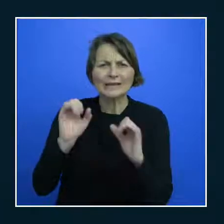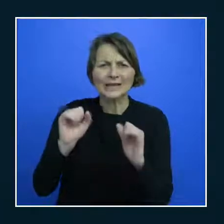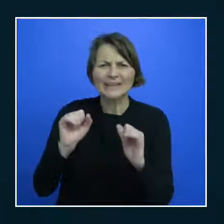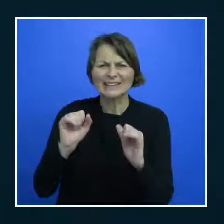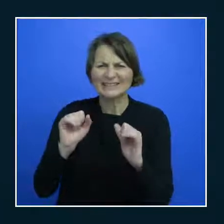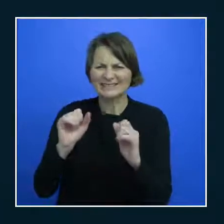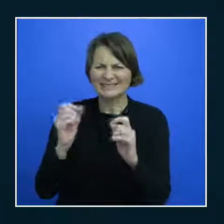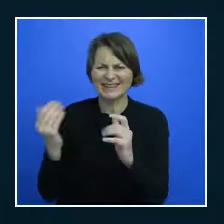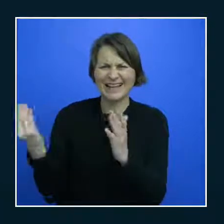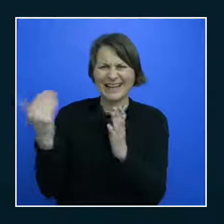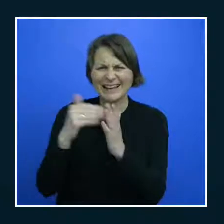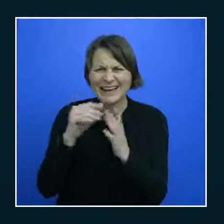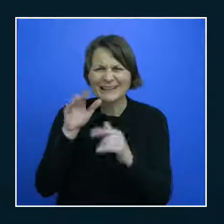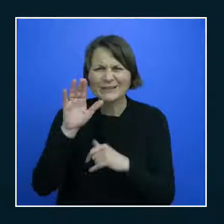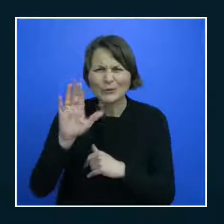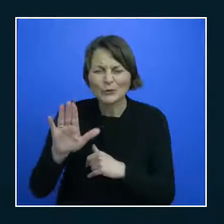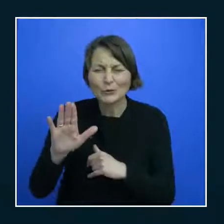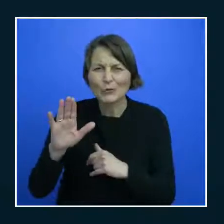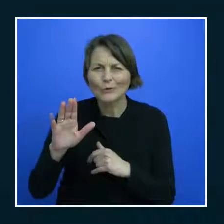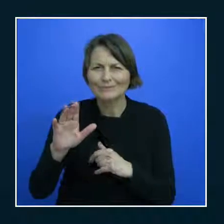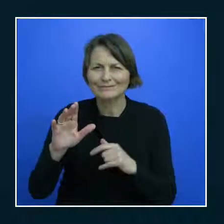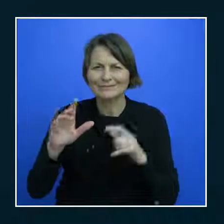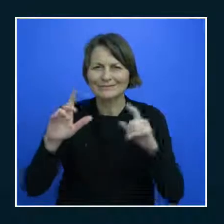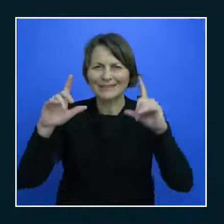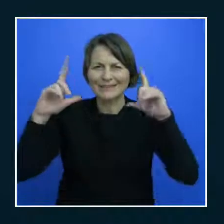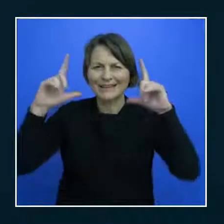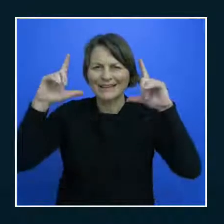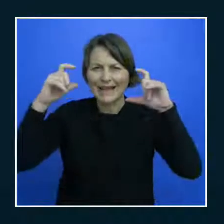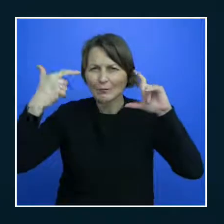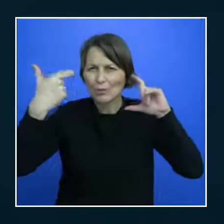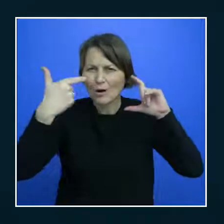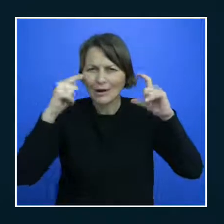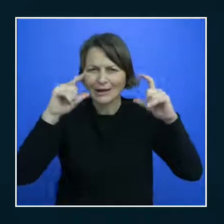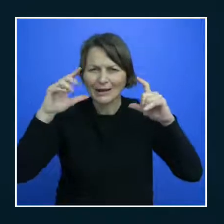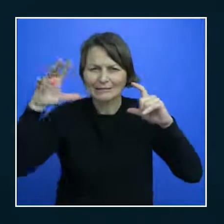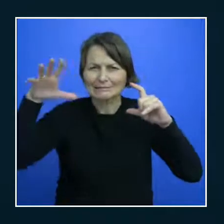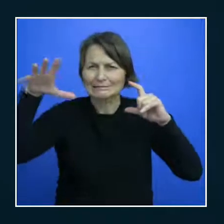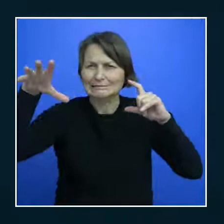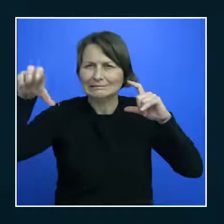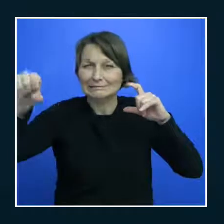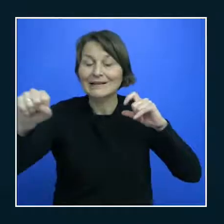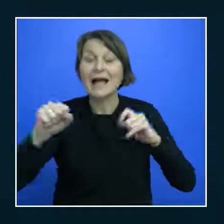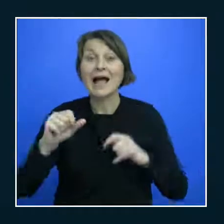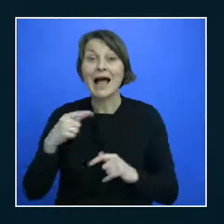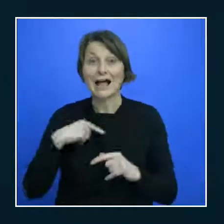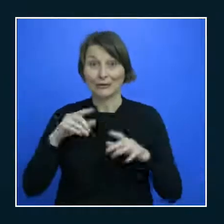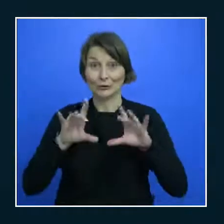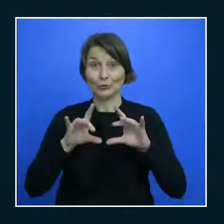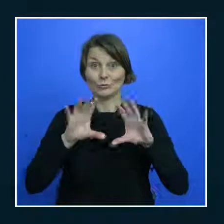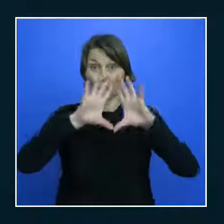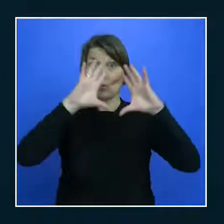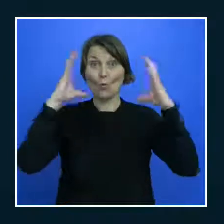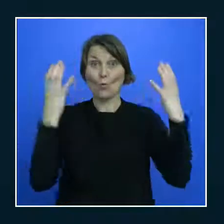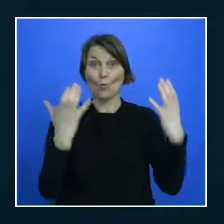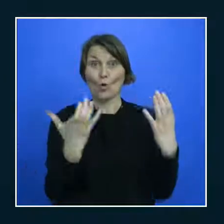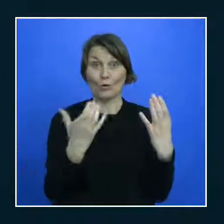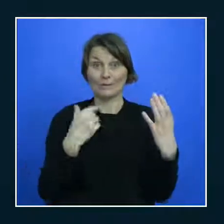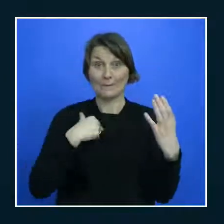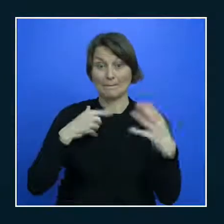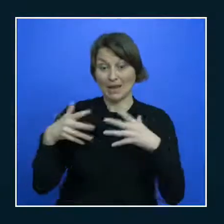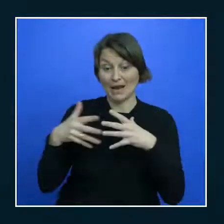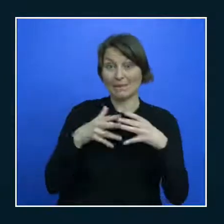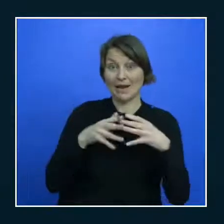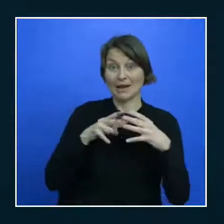like reach over to your head in Australia, but I don't want to hit Suzanne, you know. With Mesh, it's Yeah, I possible. know